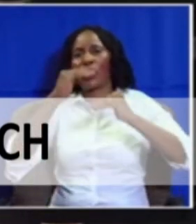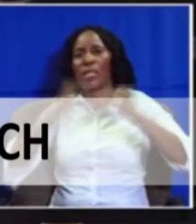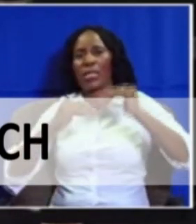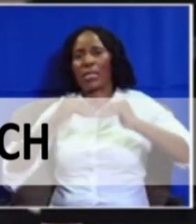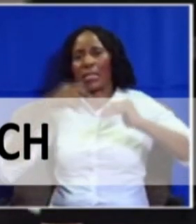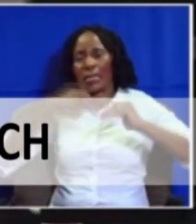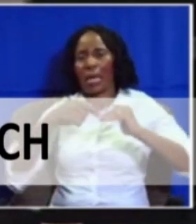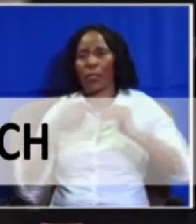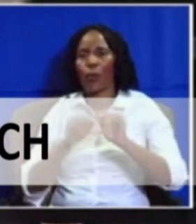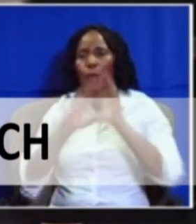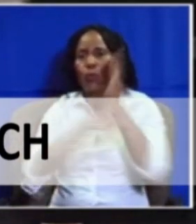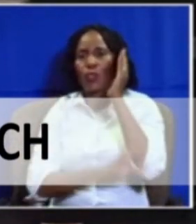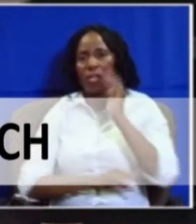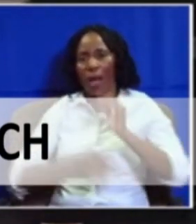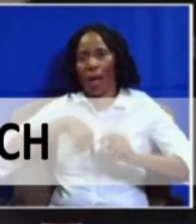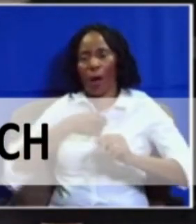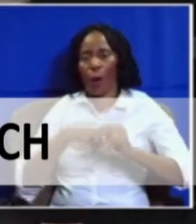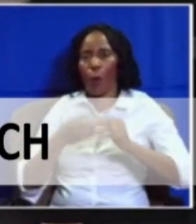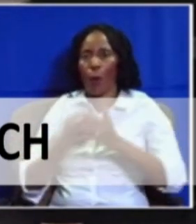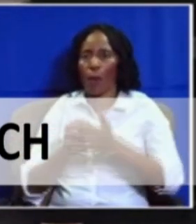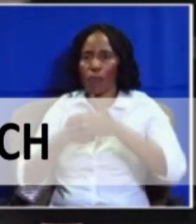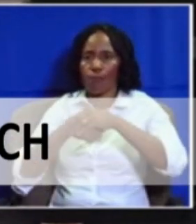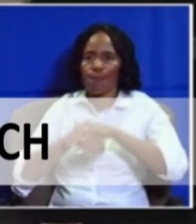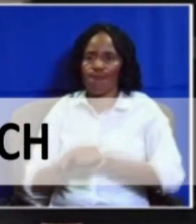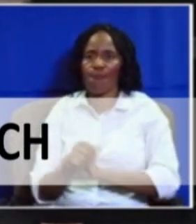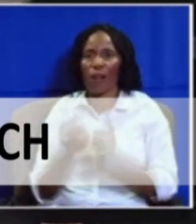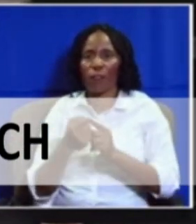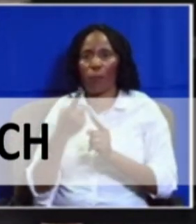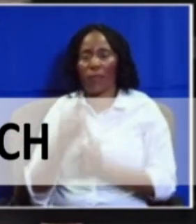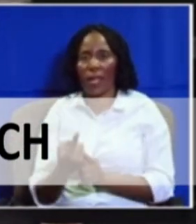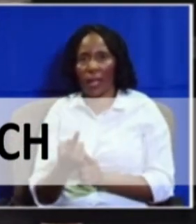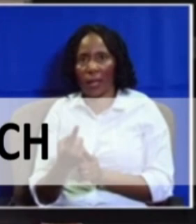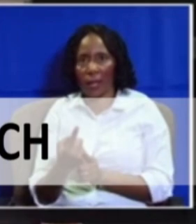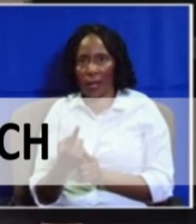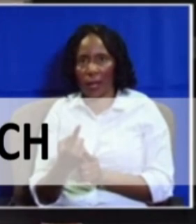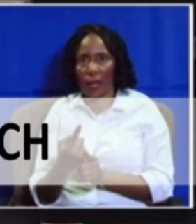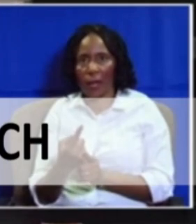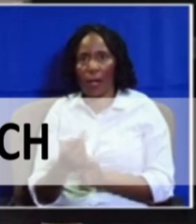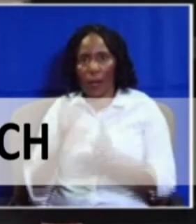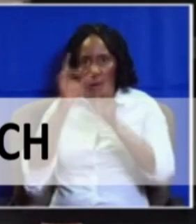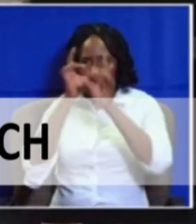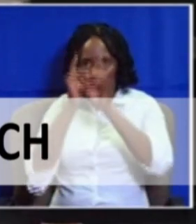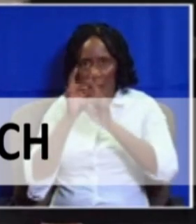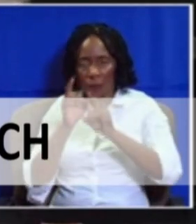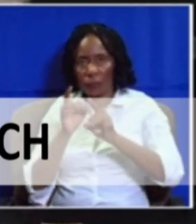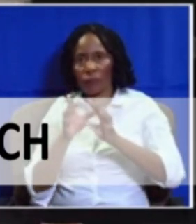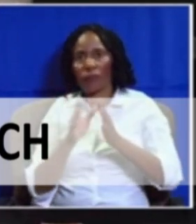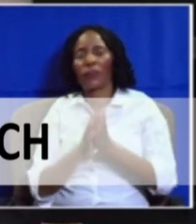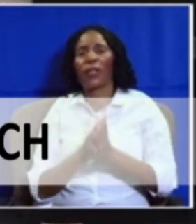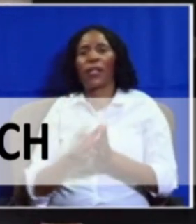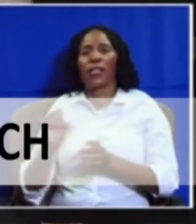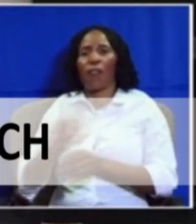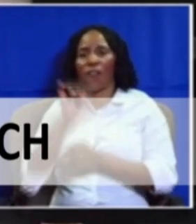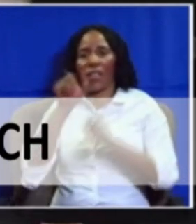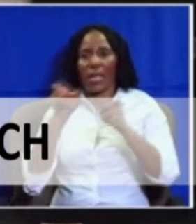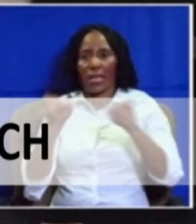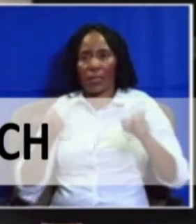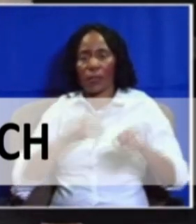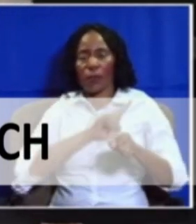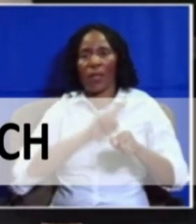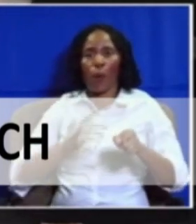born. I'm gratified to learn of the enthusiasm of South Africans who want to be part of rebuilding